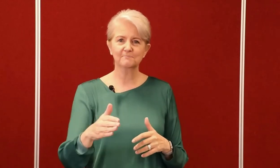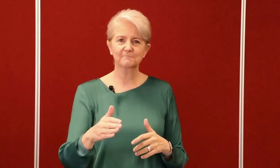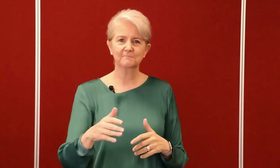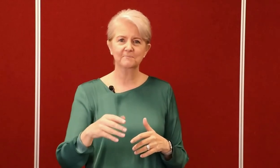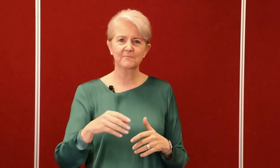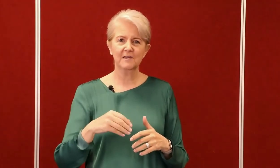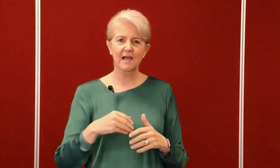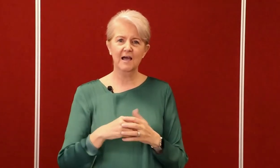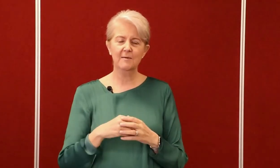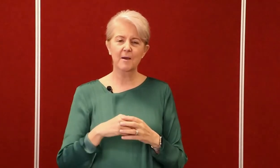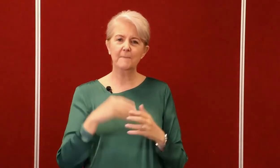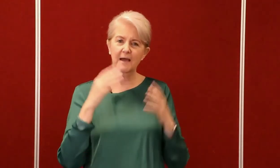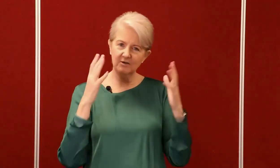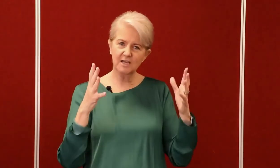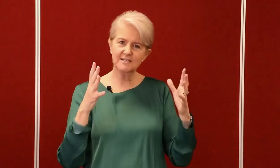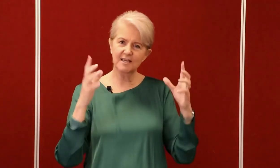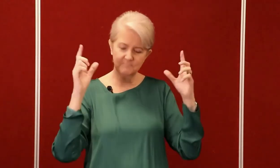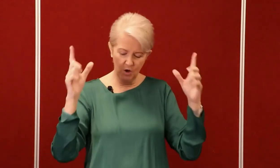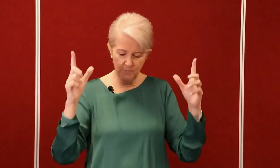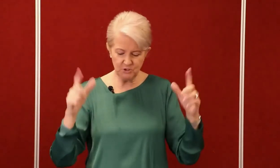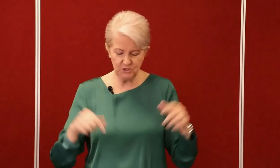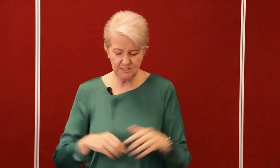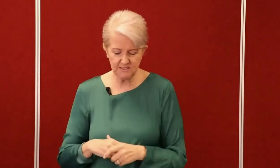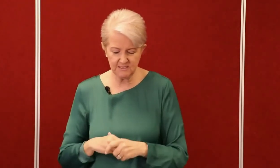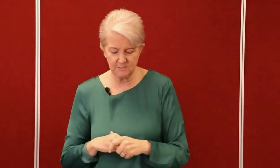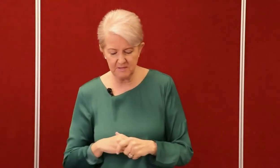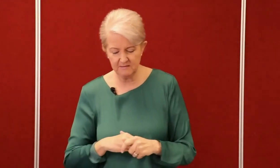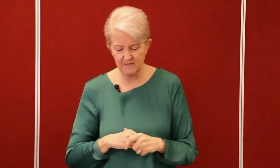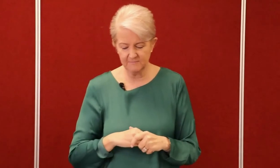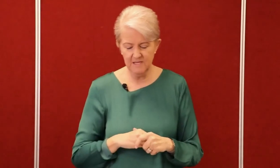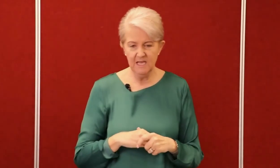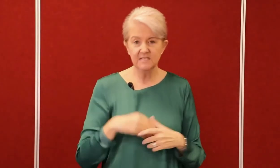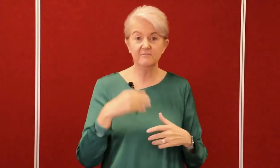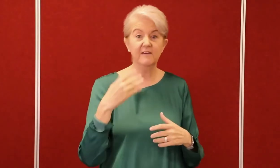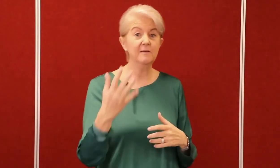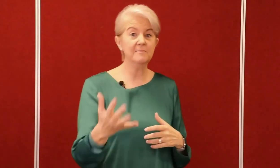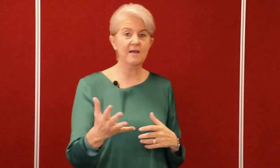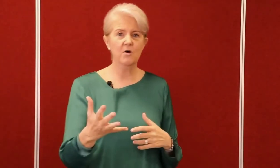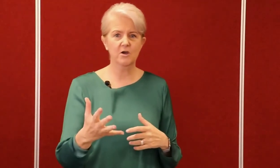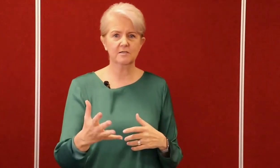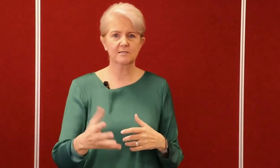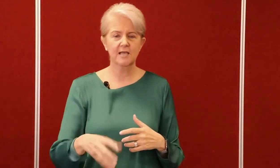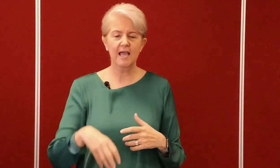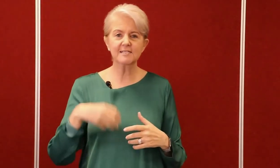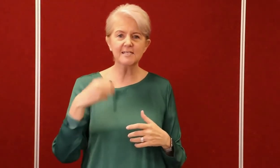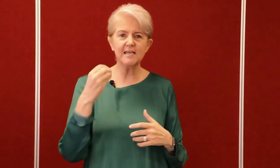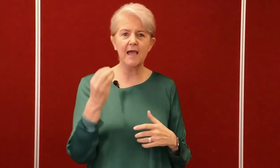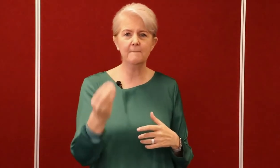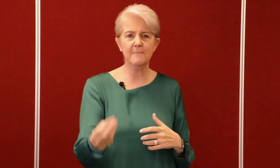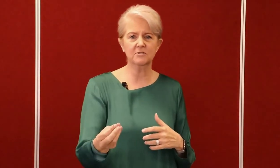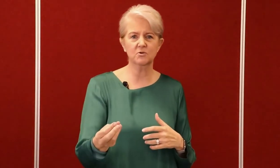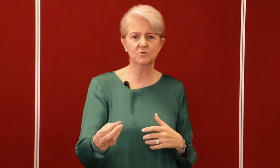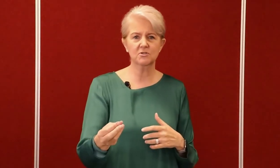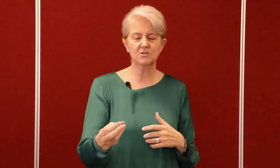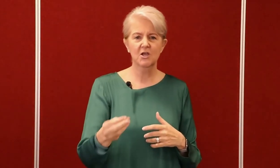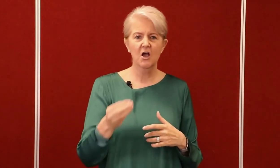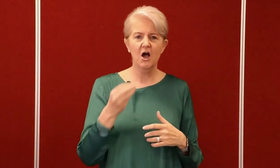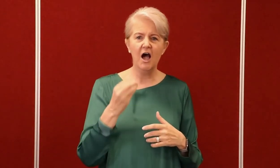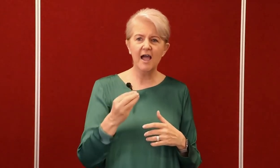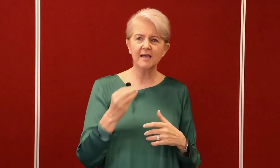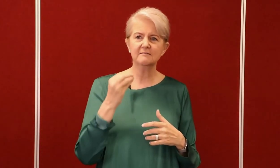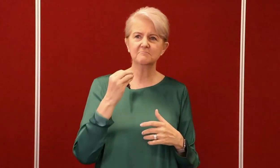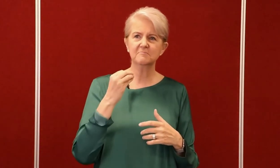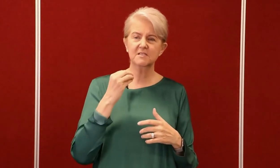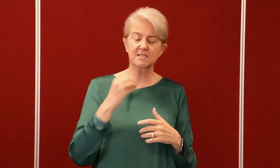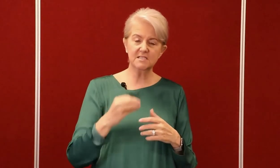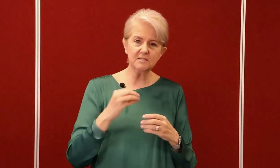you. But like I said, opportunities is the big thing. Develop networks and seek out mentors.